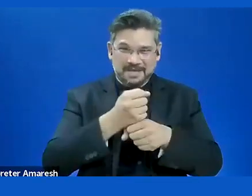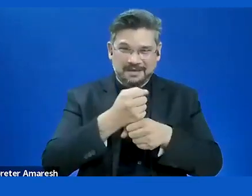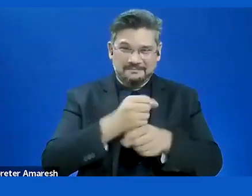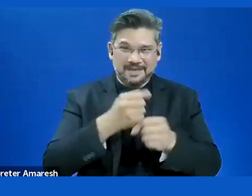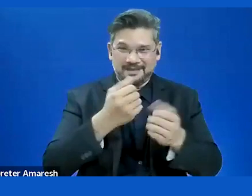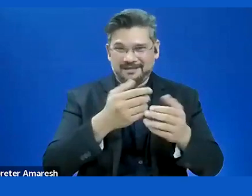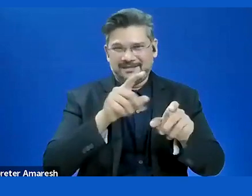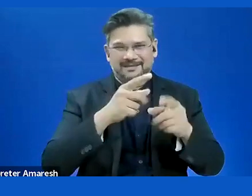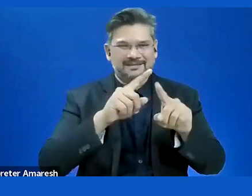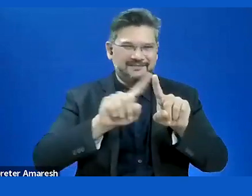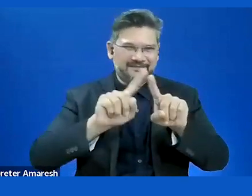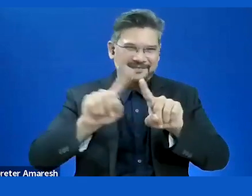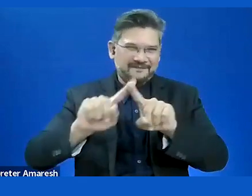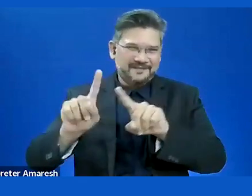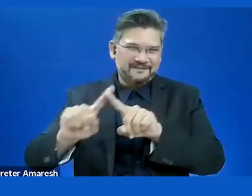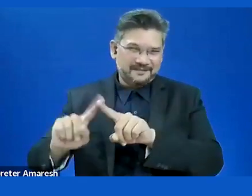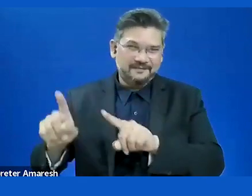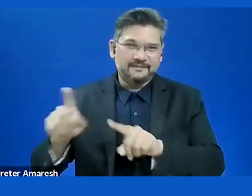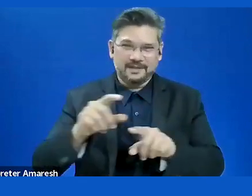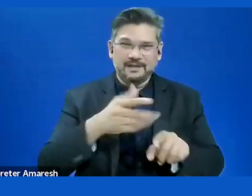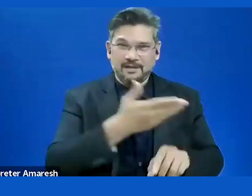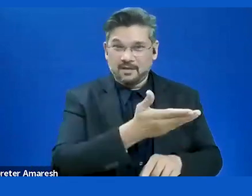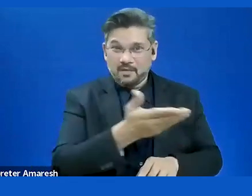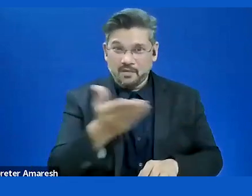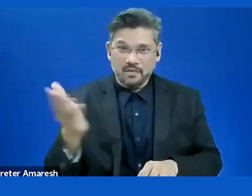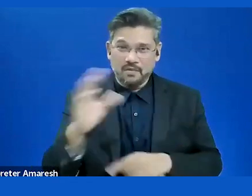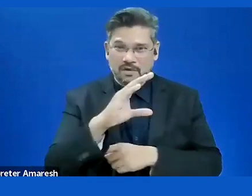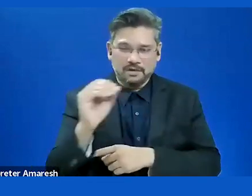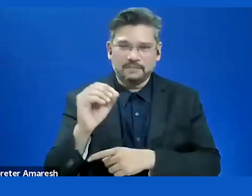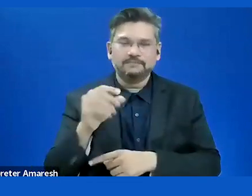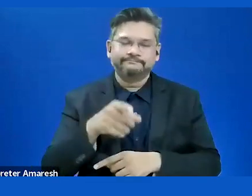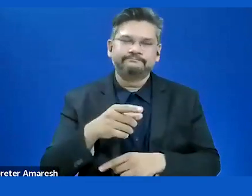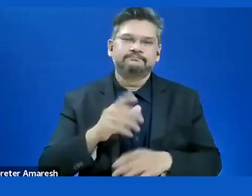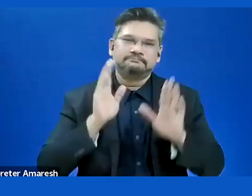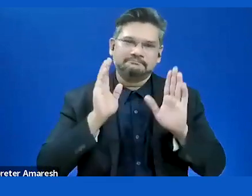companies adopting these technologies, have those conversations,